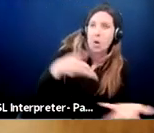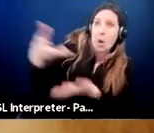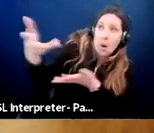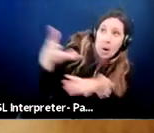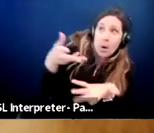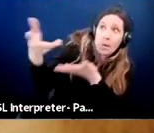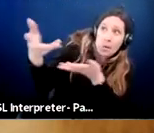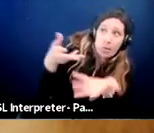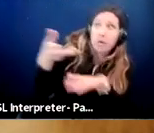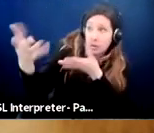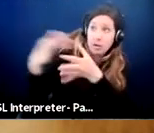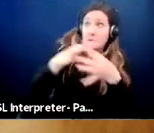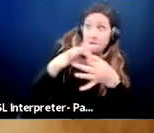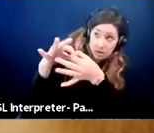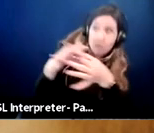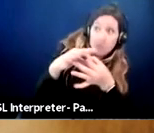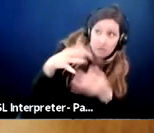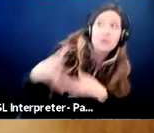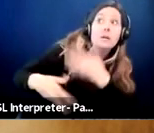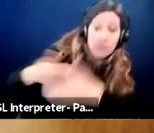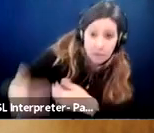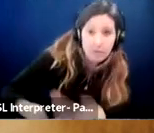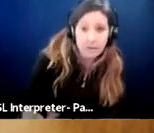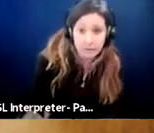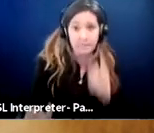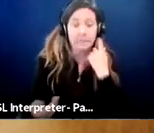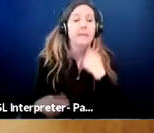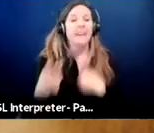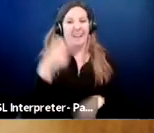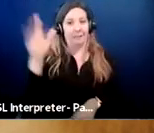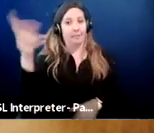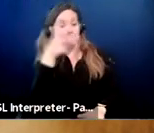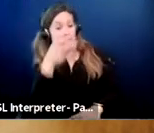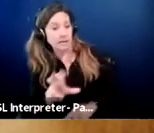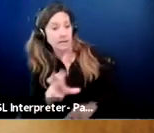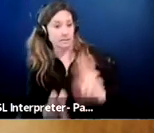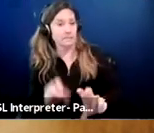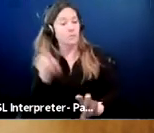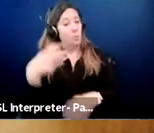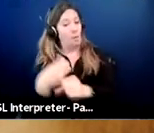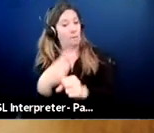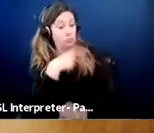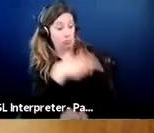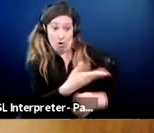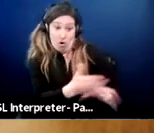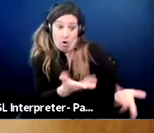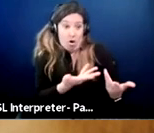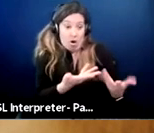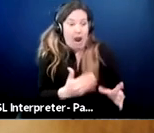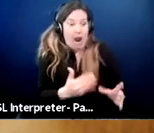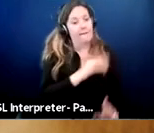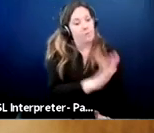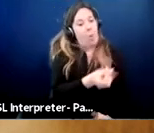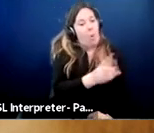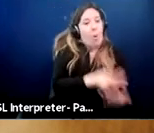manager. And then again, because they're government investors, so they want to make sure you've got money to invest and to utilize